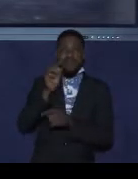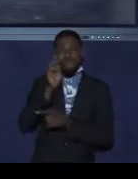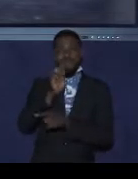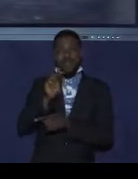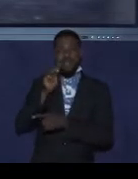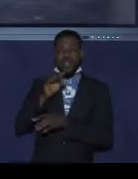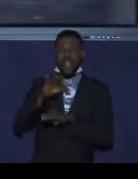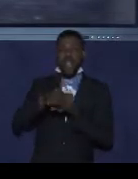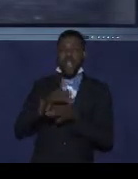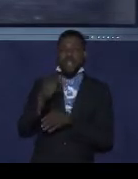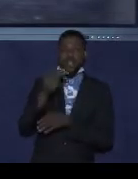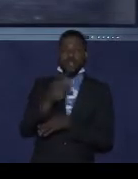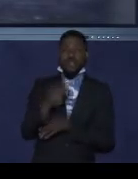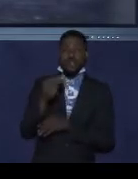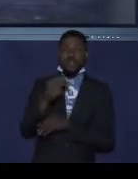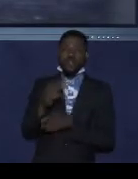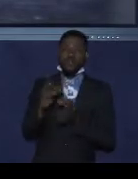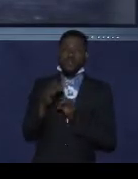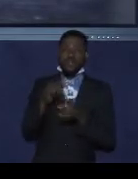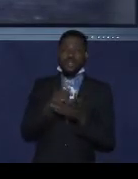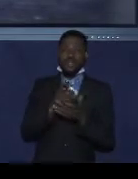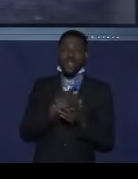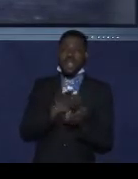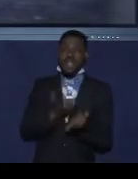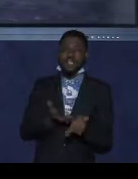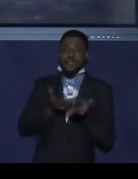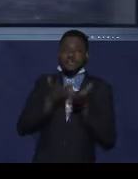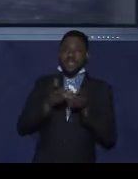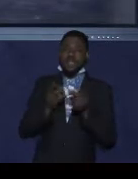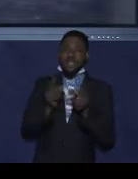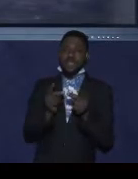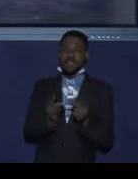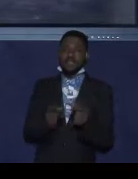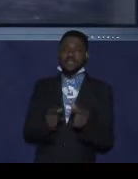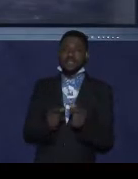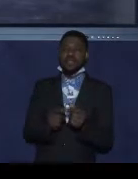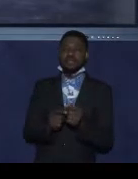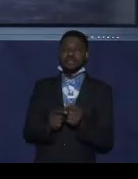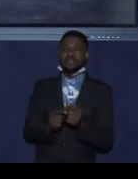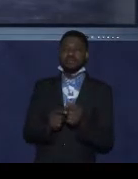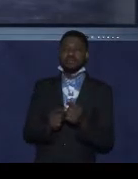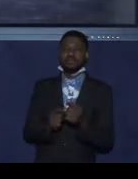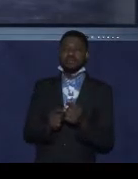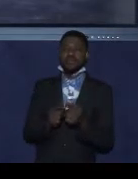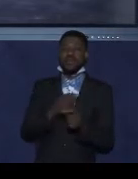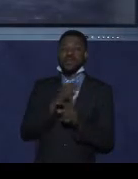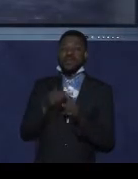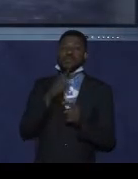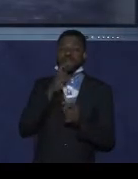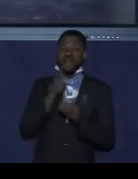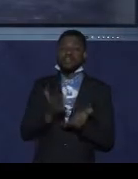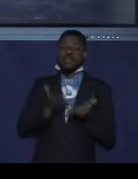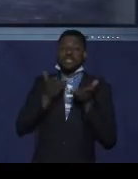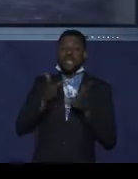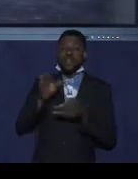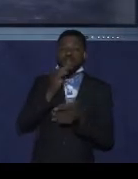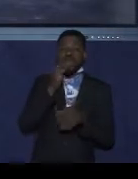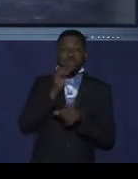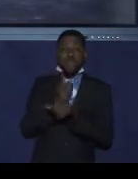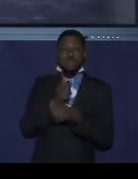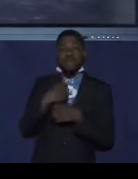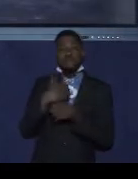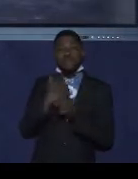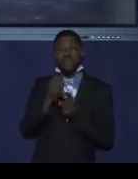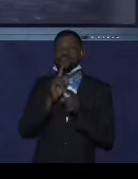for Monday on Thursday. Do it and submit immediately. Is that taken? And when you're submitting